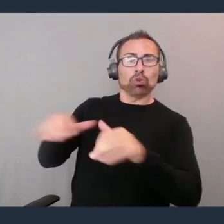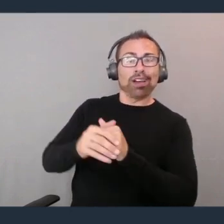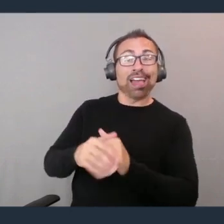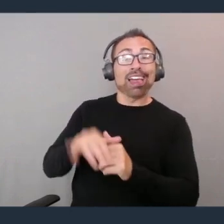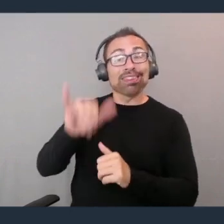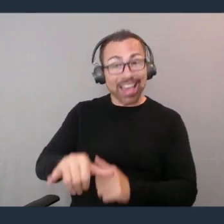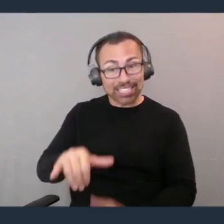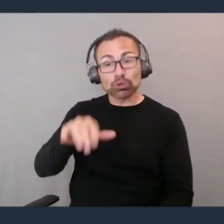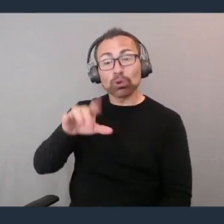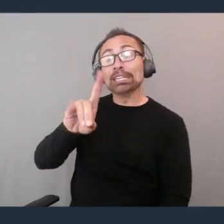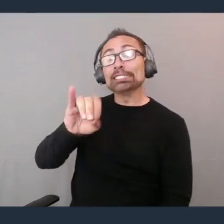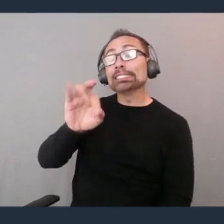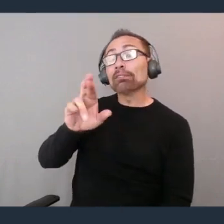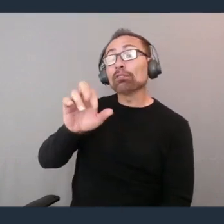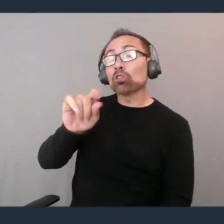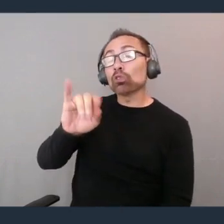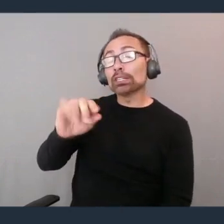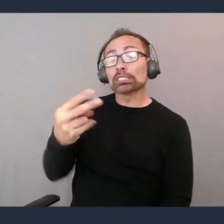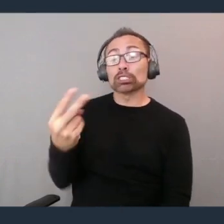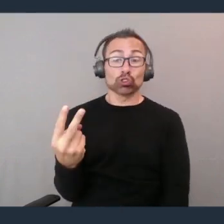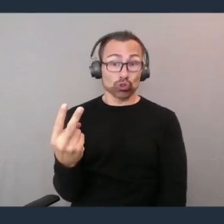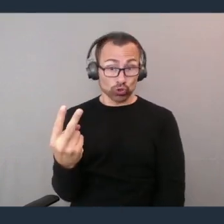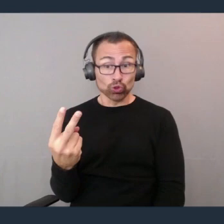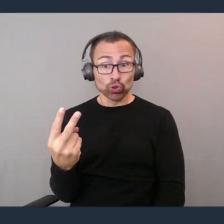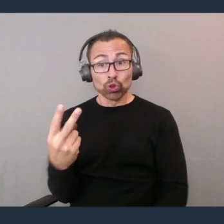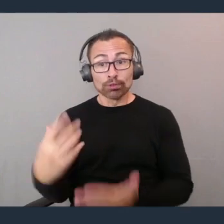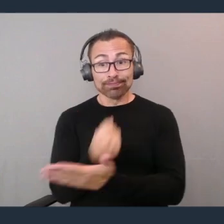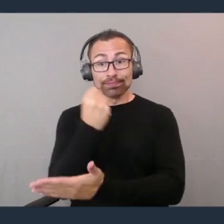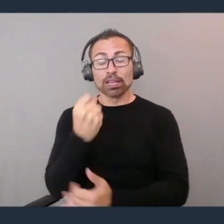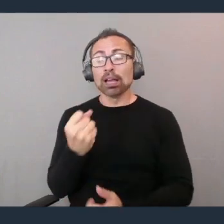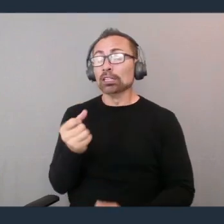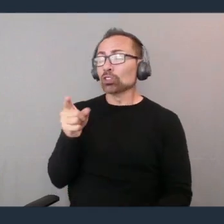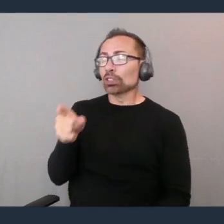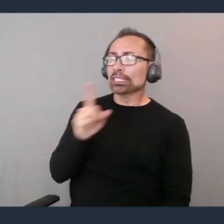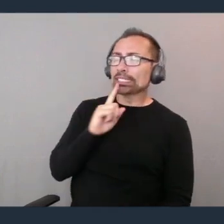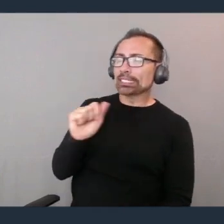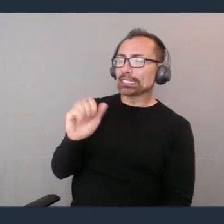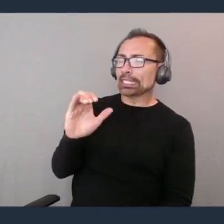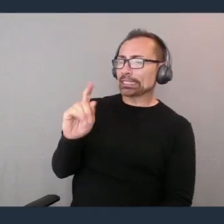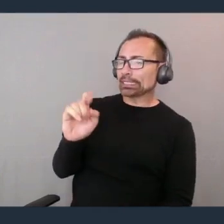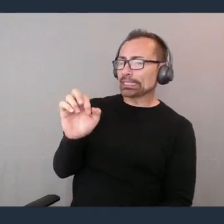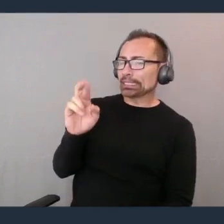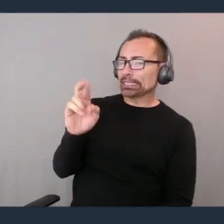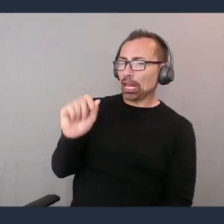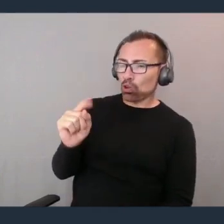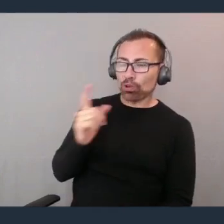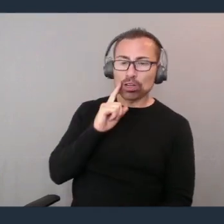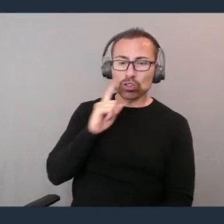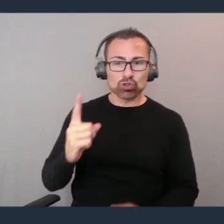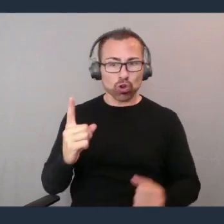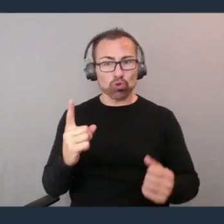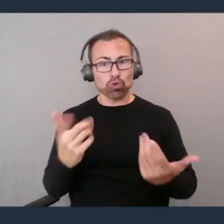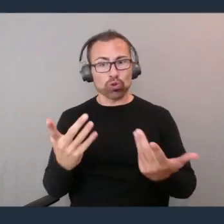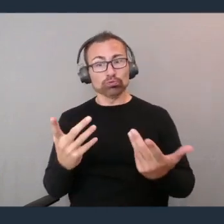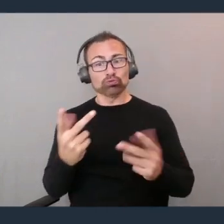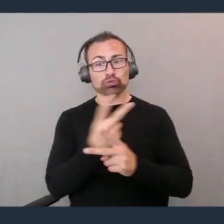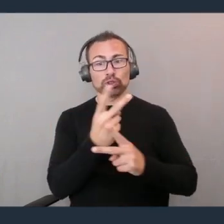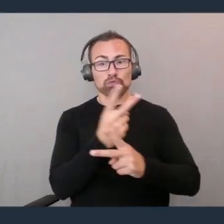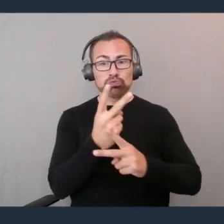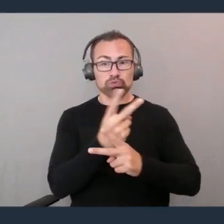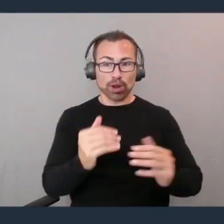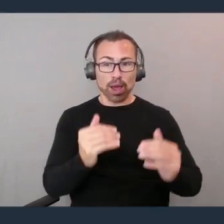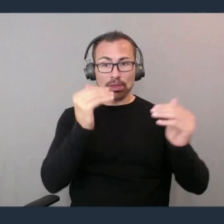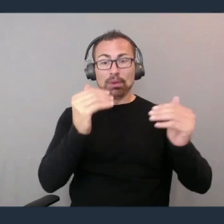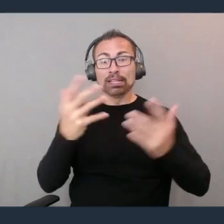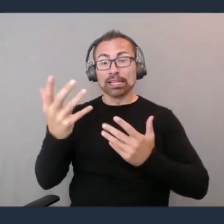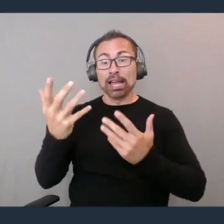opportunity now where Inference 2, we built this accelerator, and optimize the compute and the server resources around it to make an instance that